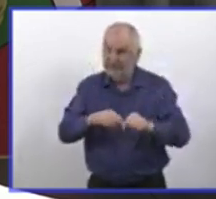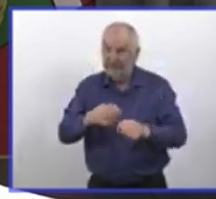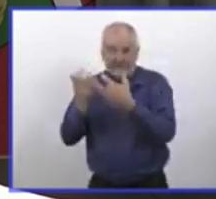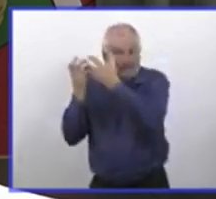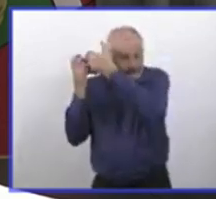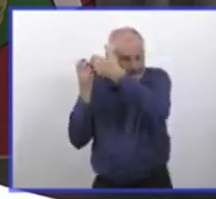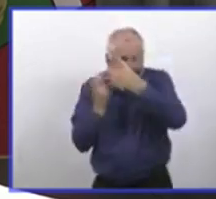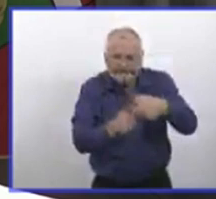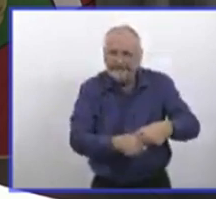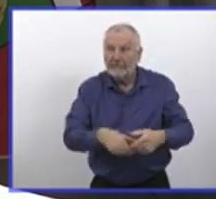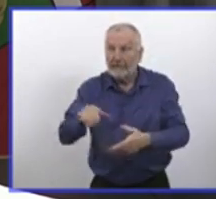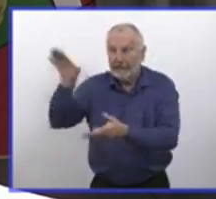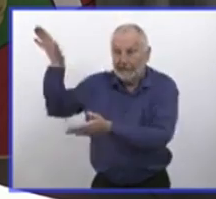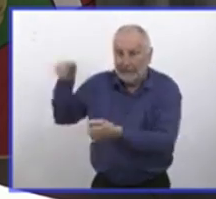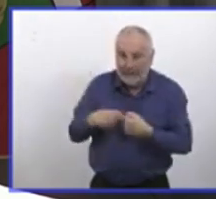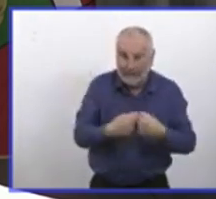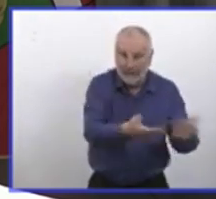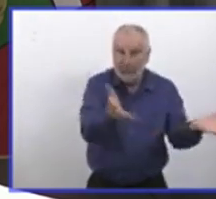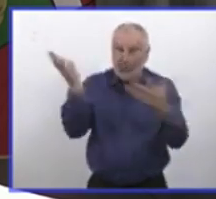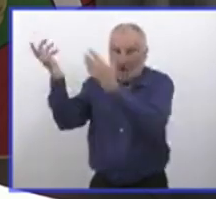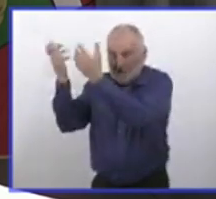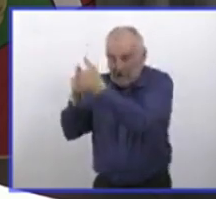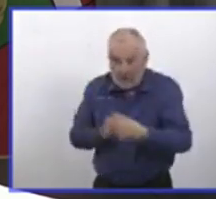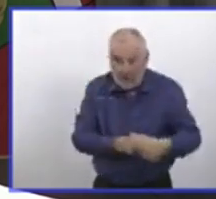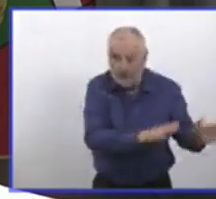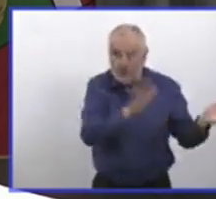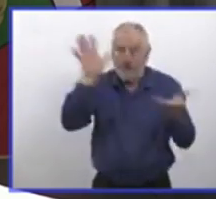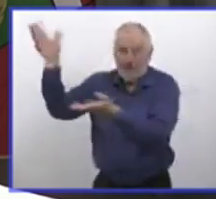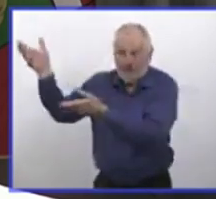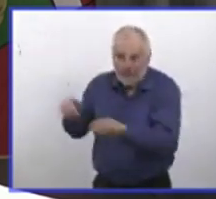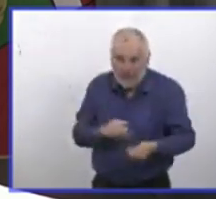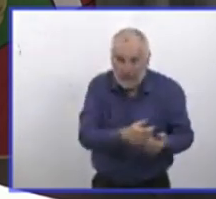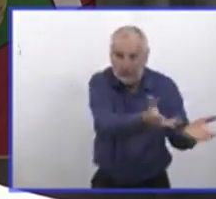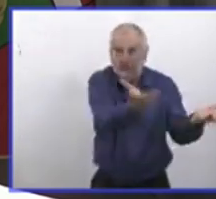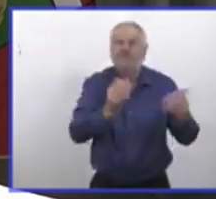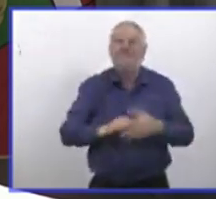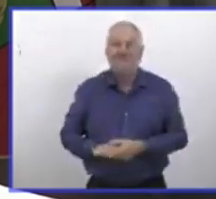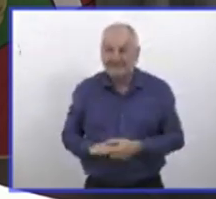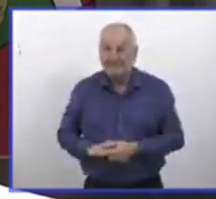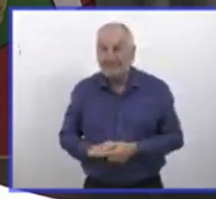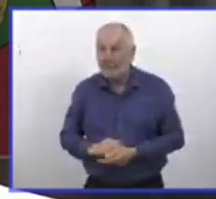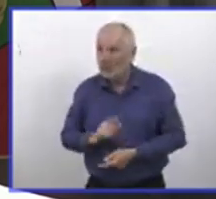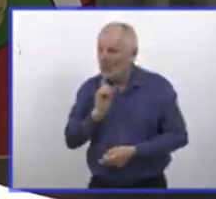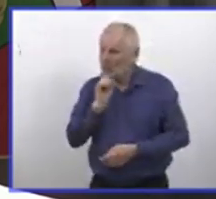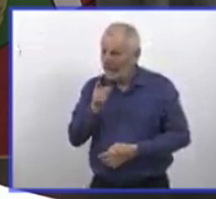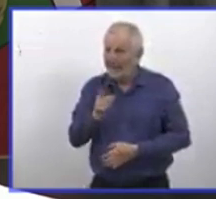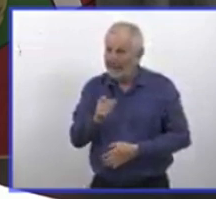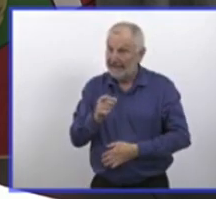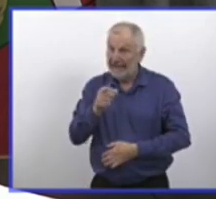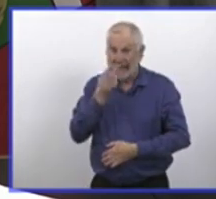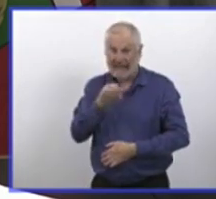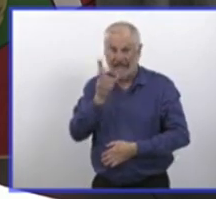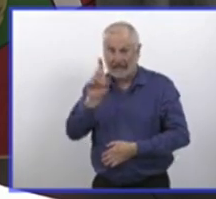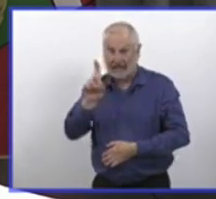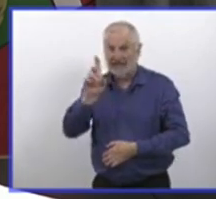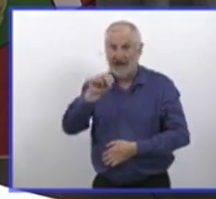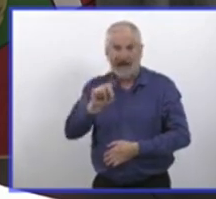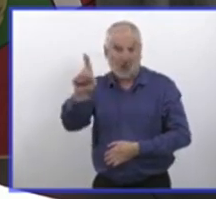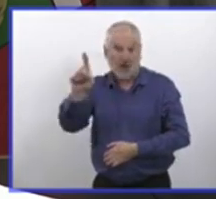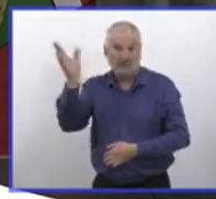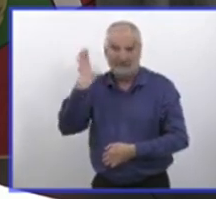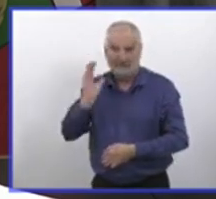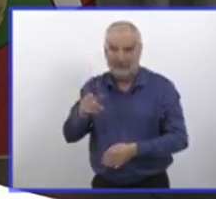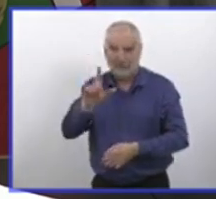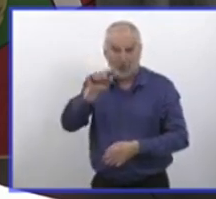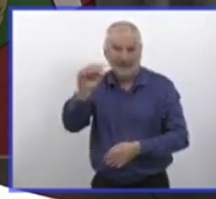The highest number of doses we've ever given out in a vaccine campaign before was H1N1 in 2009 and 2010,